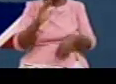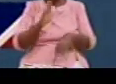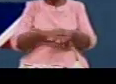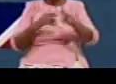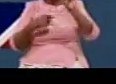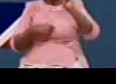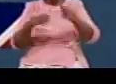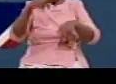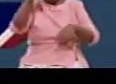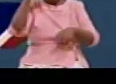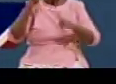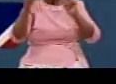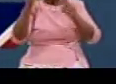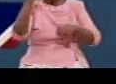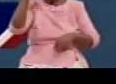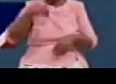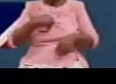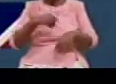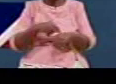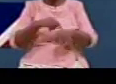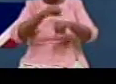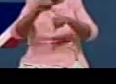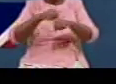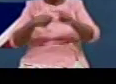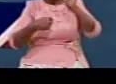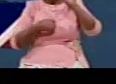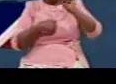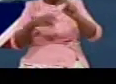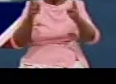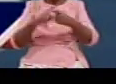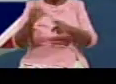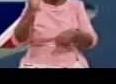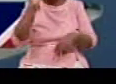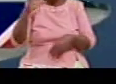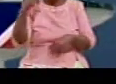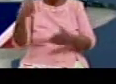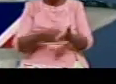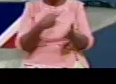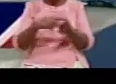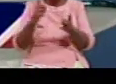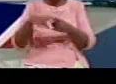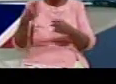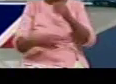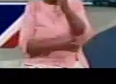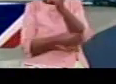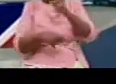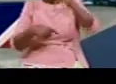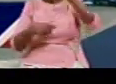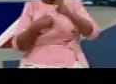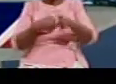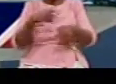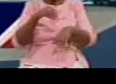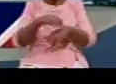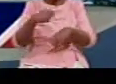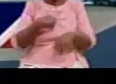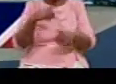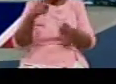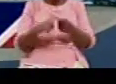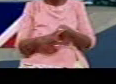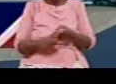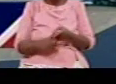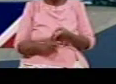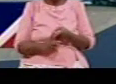me to preach the gospel to the poor. He has sent me to heal the brokenhearted and to